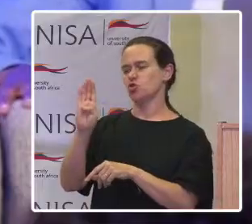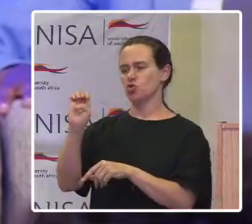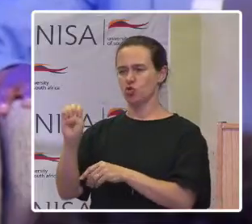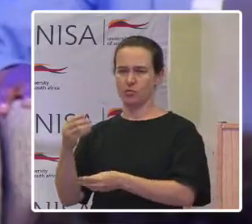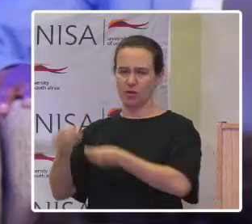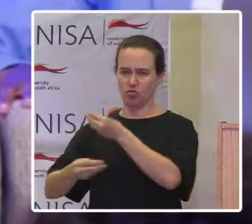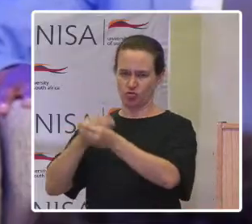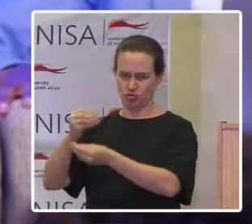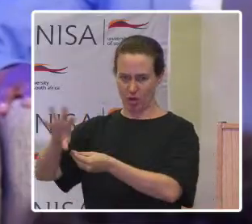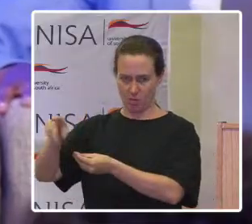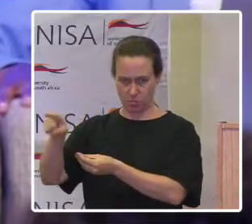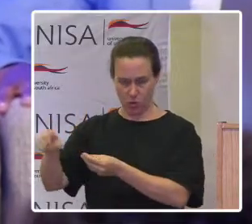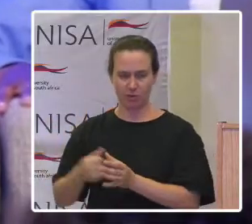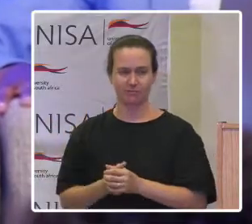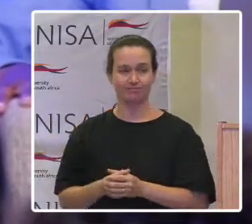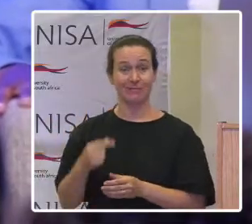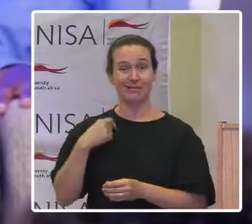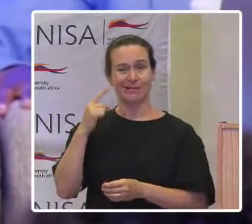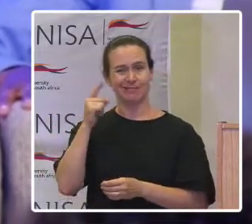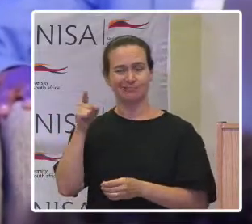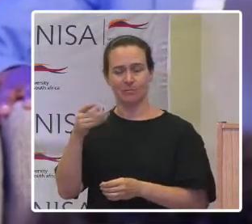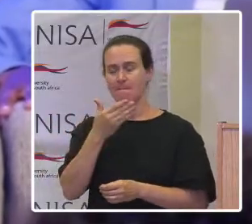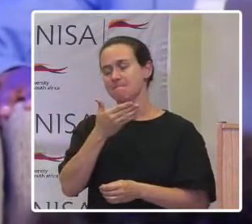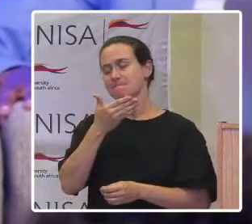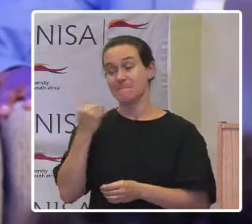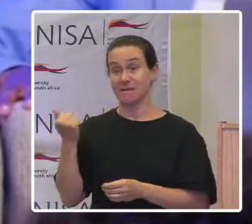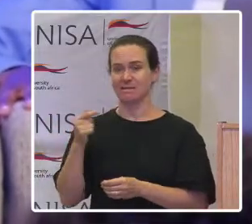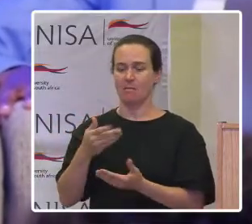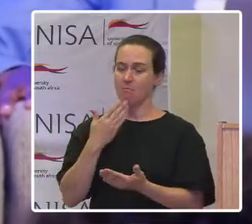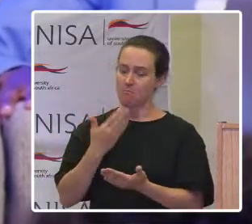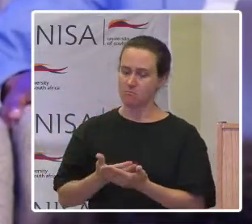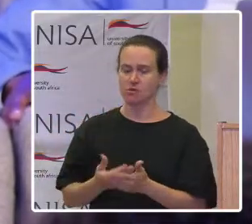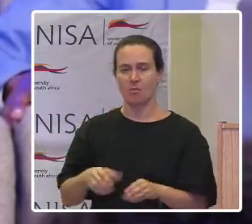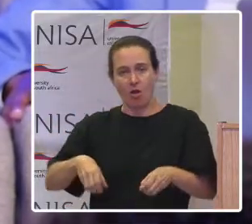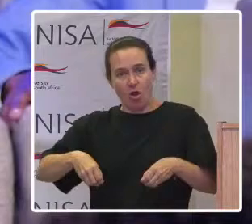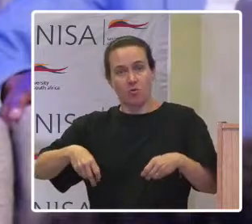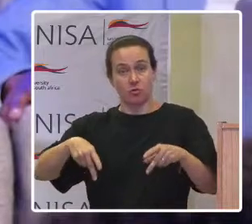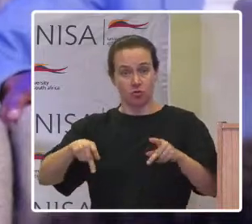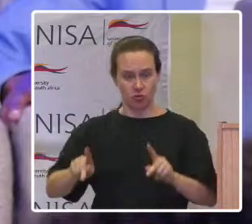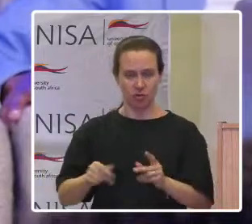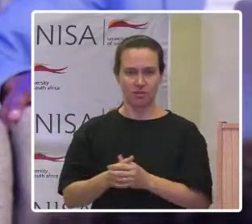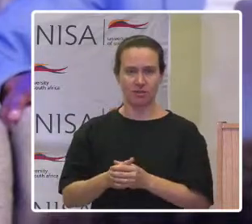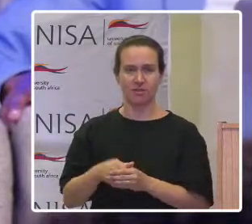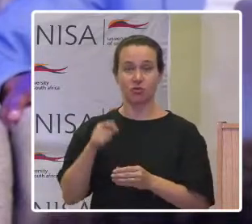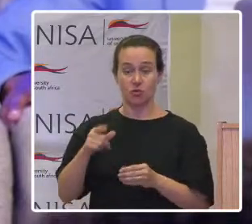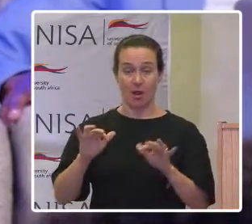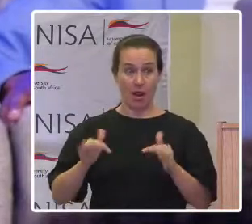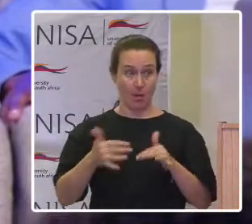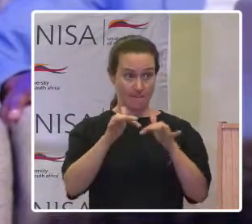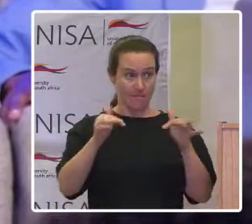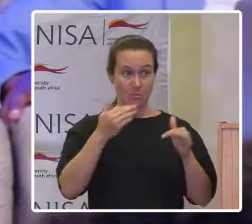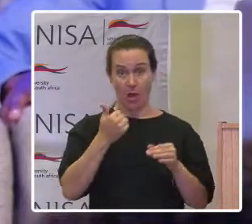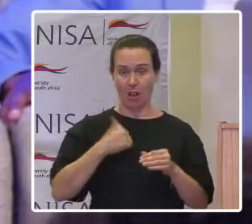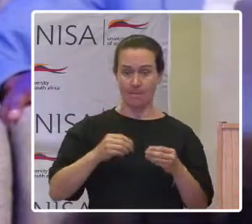that remains the best possible opportunity of letting